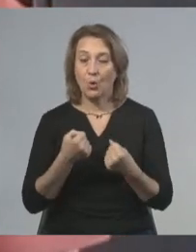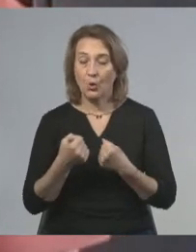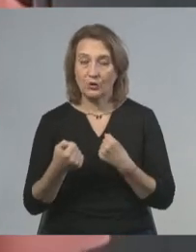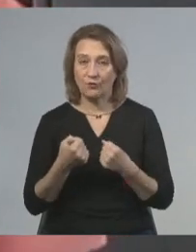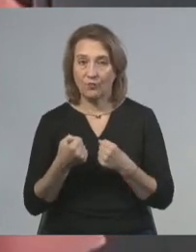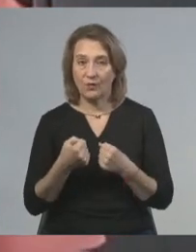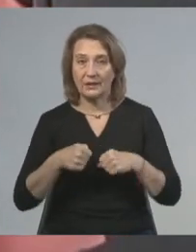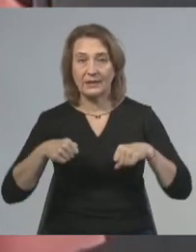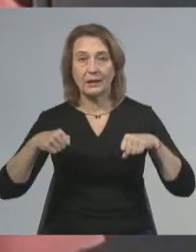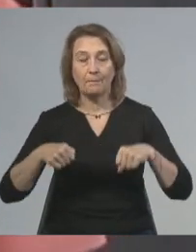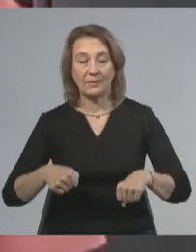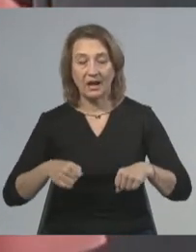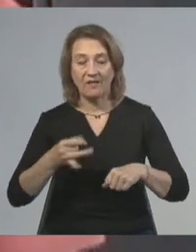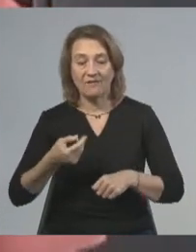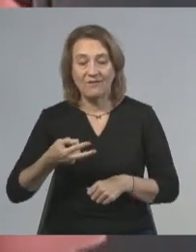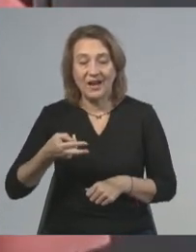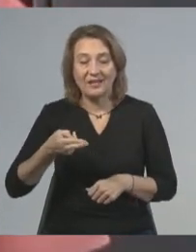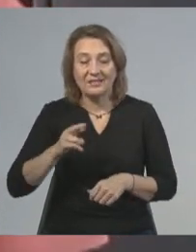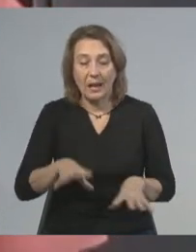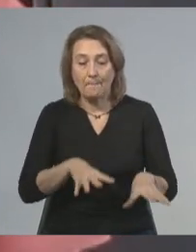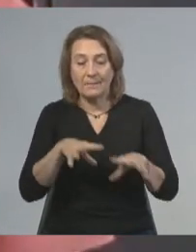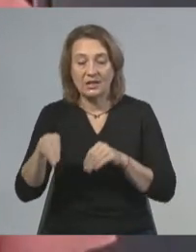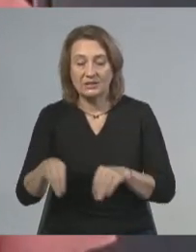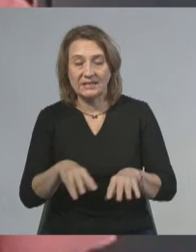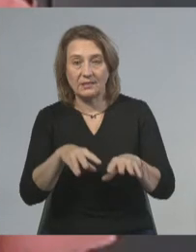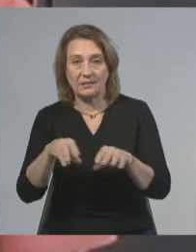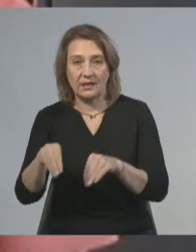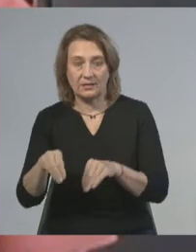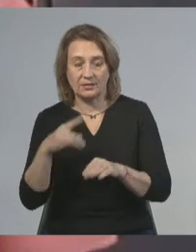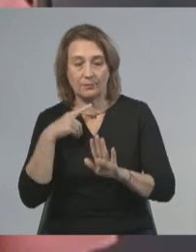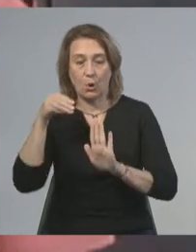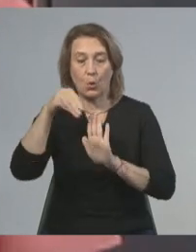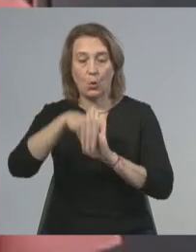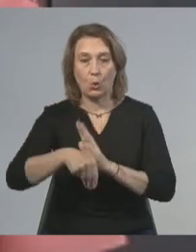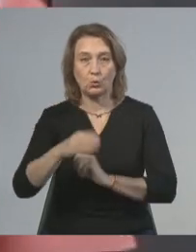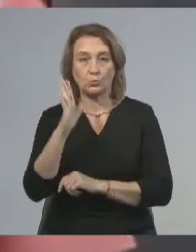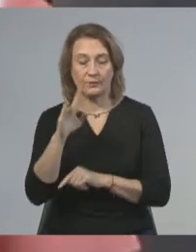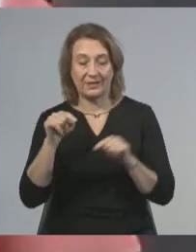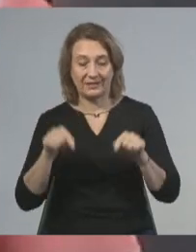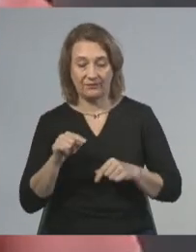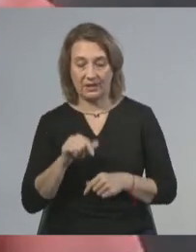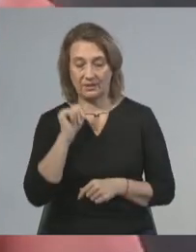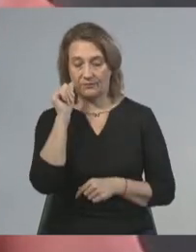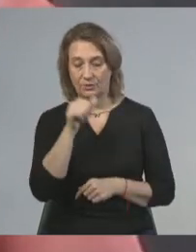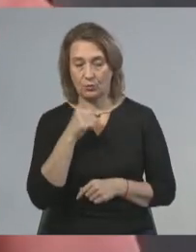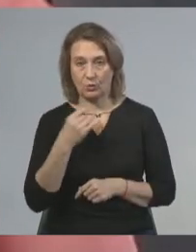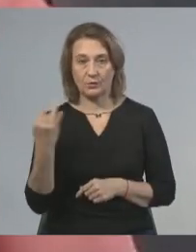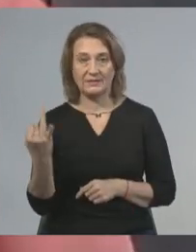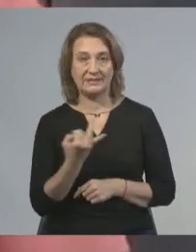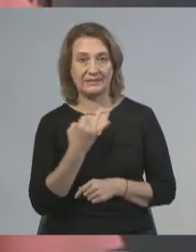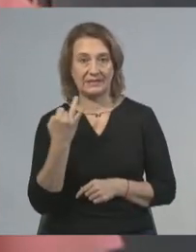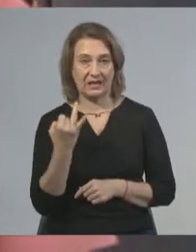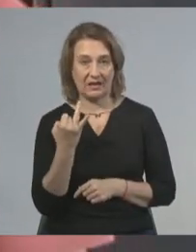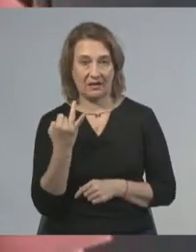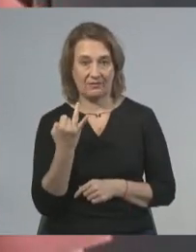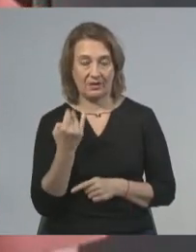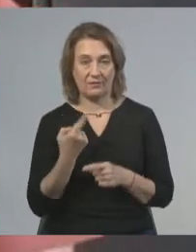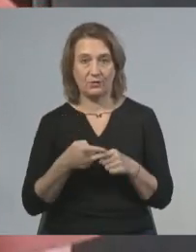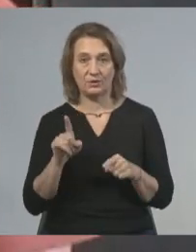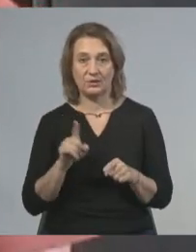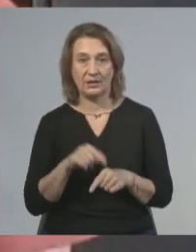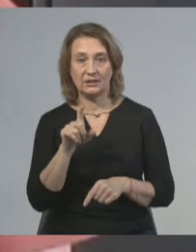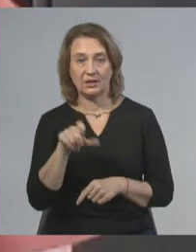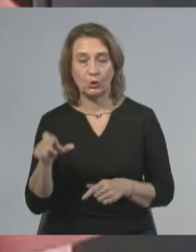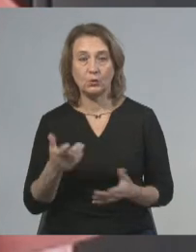we've been fighting for the right for idps to vote this year this